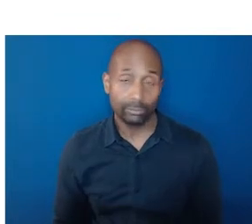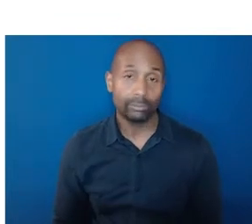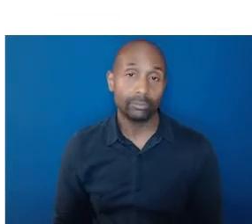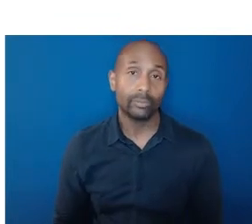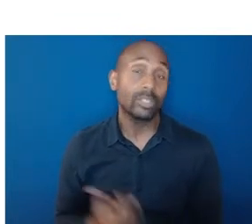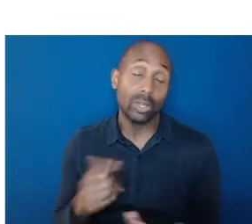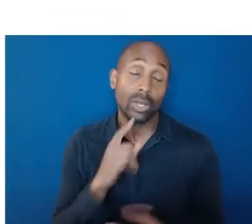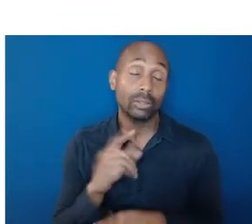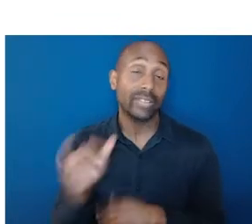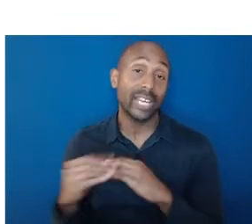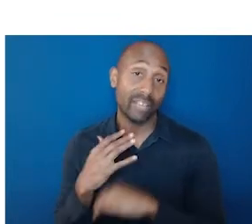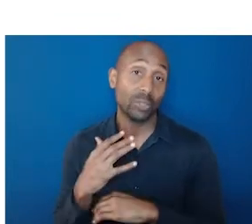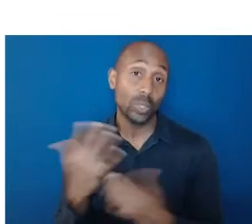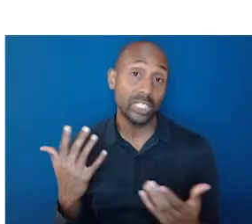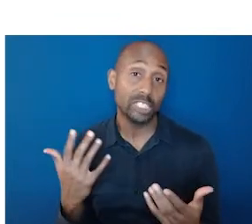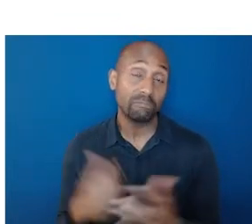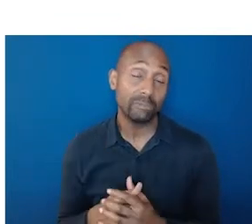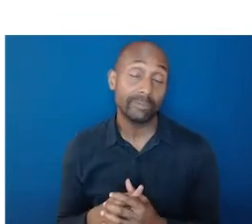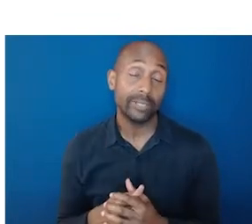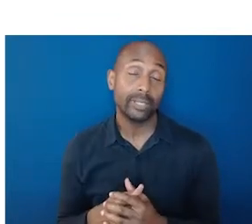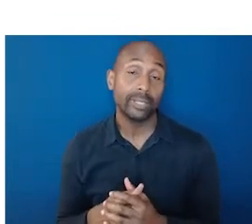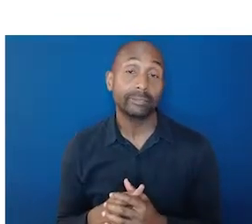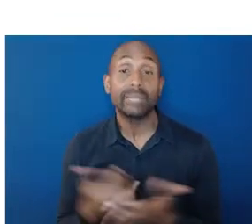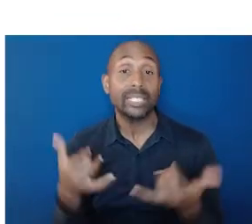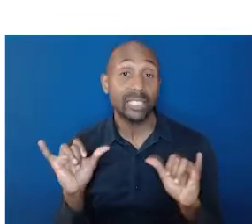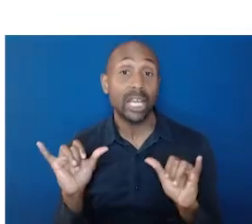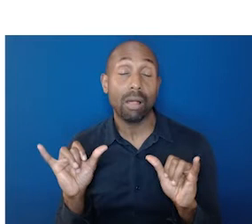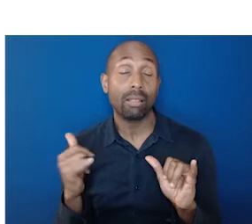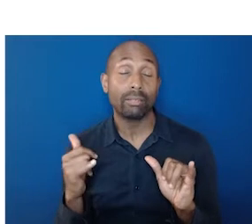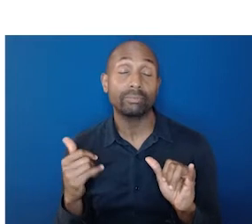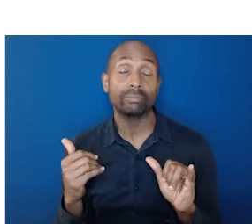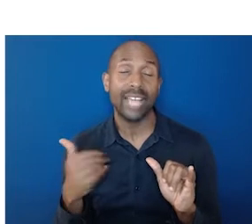was very, very influenced and then still am in tune with